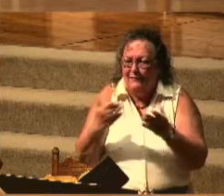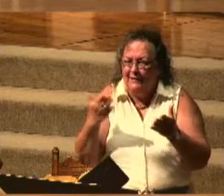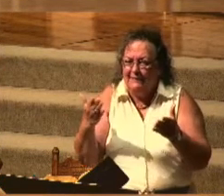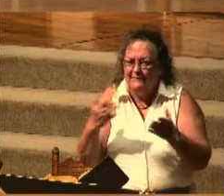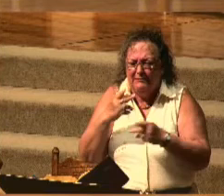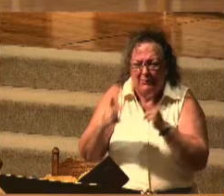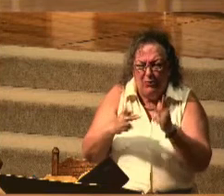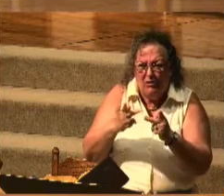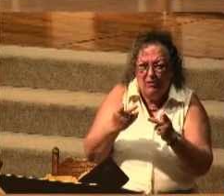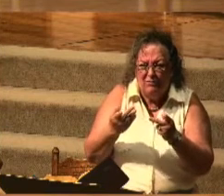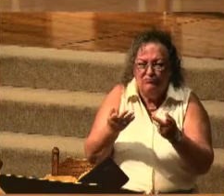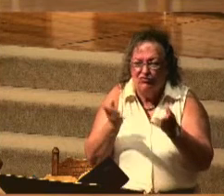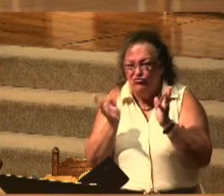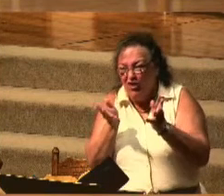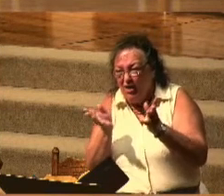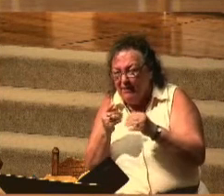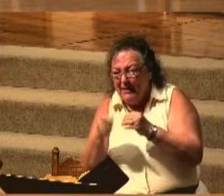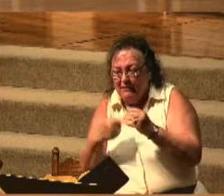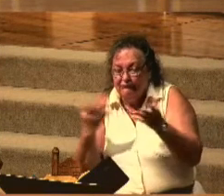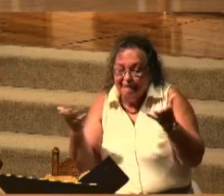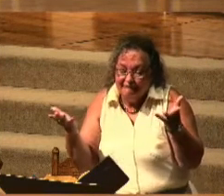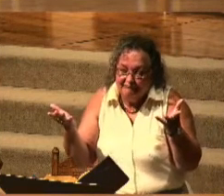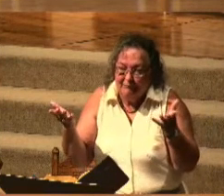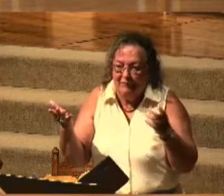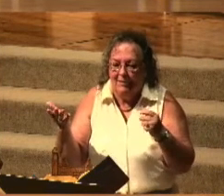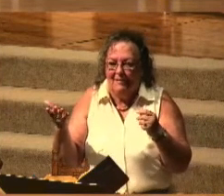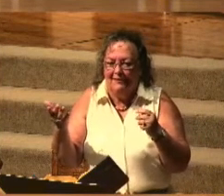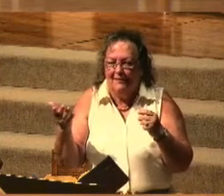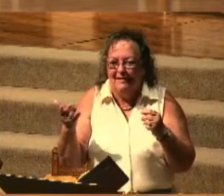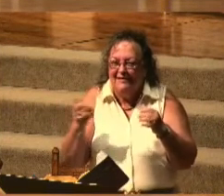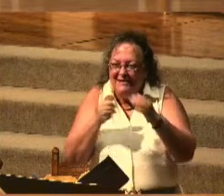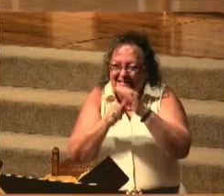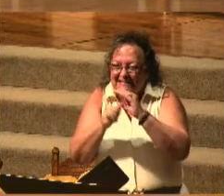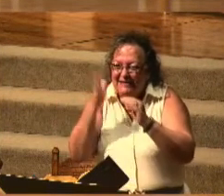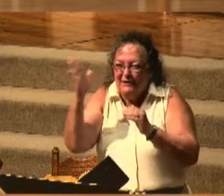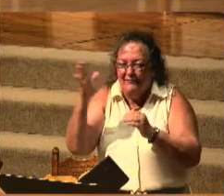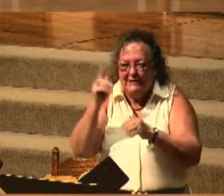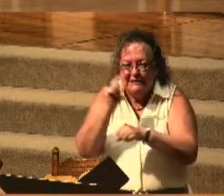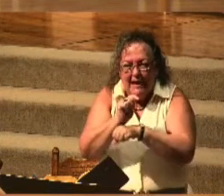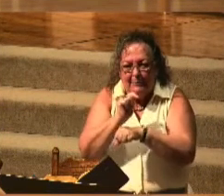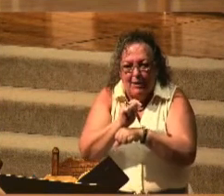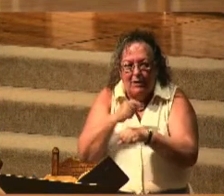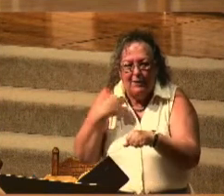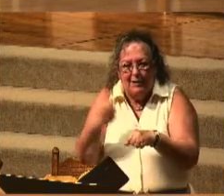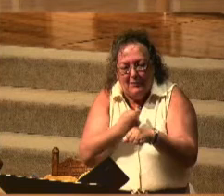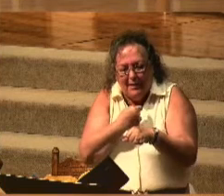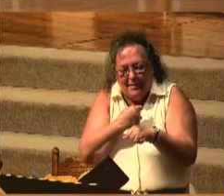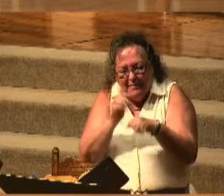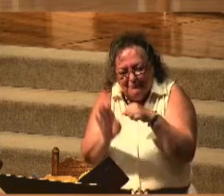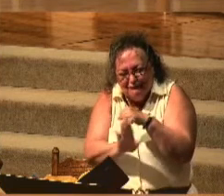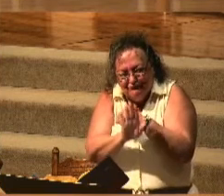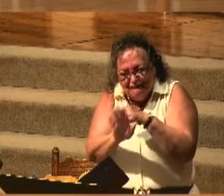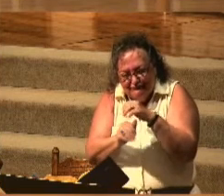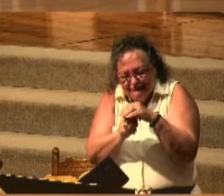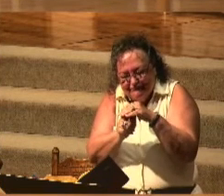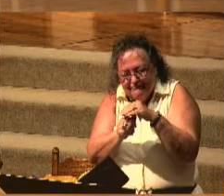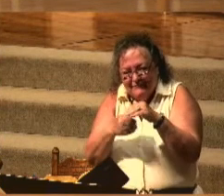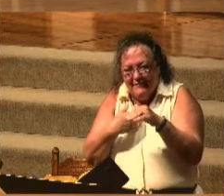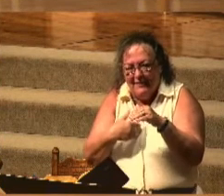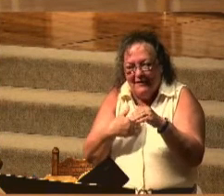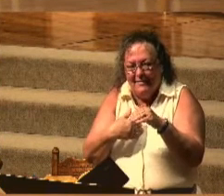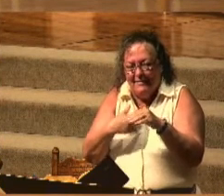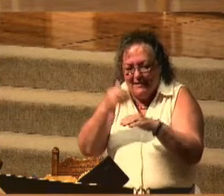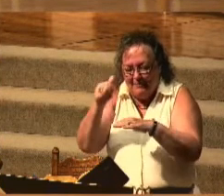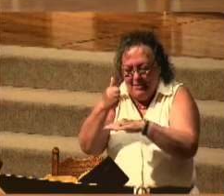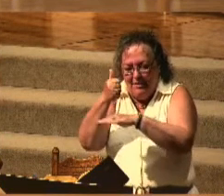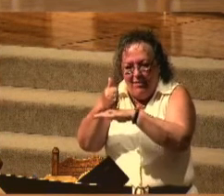they're talking about. But he says, "In the secret of his tabernacle shall he hide me. He shall set me upon